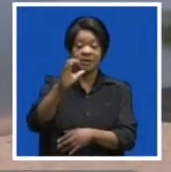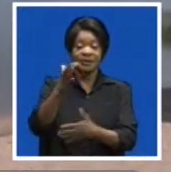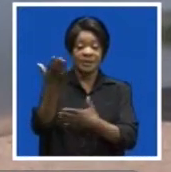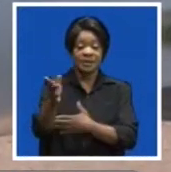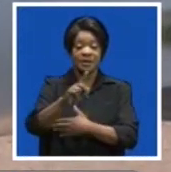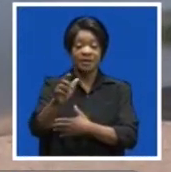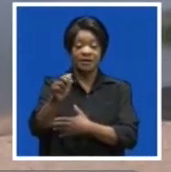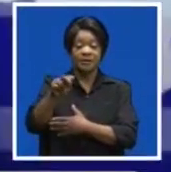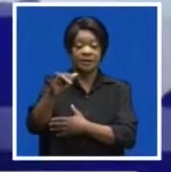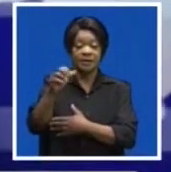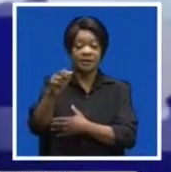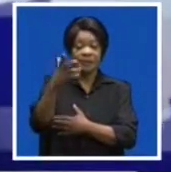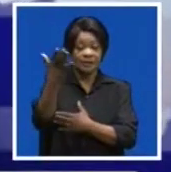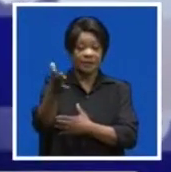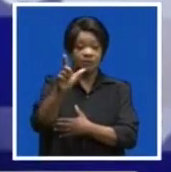Samfya.